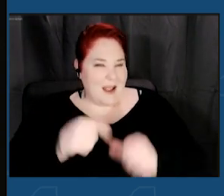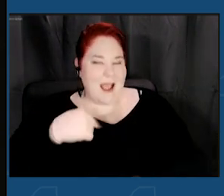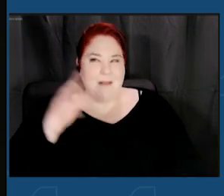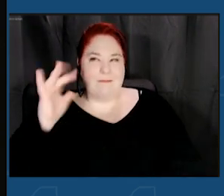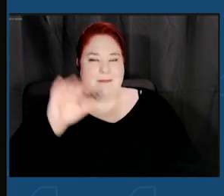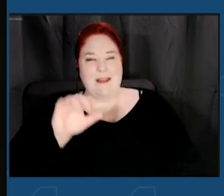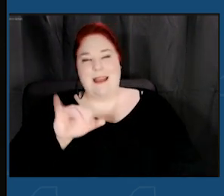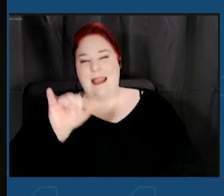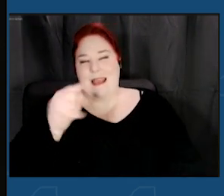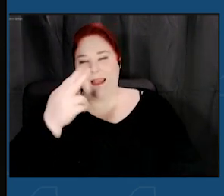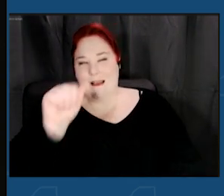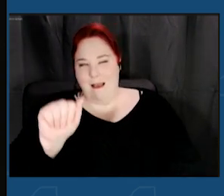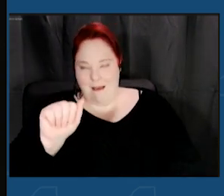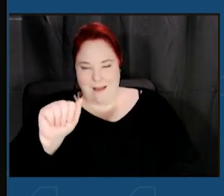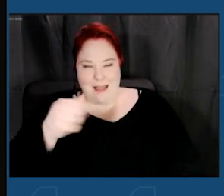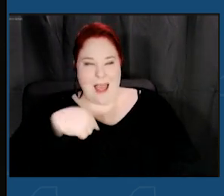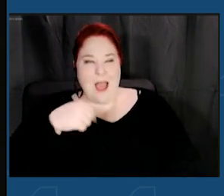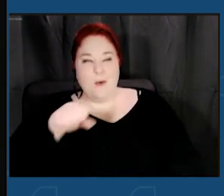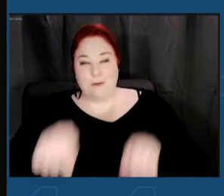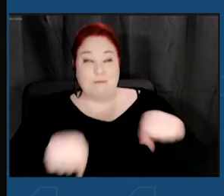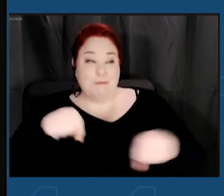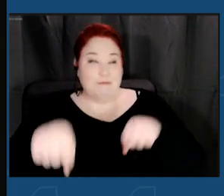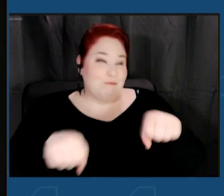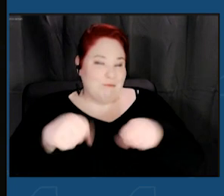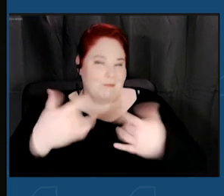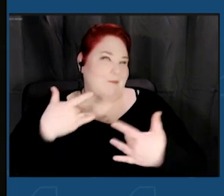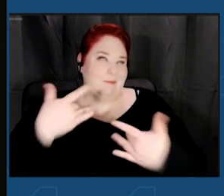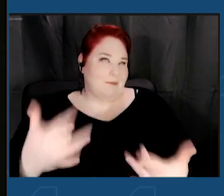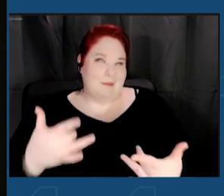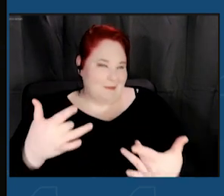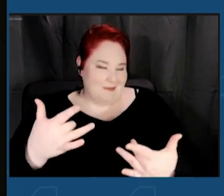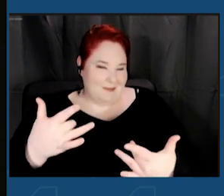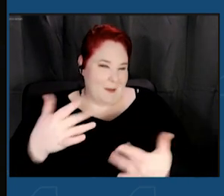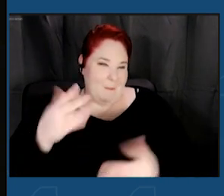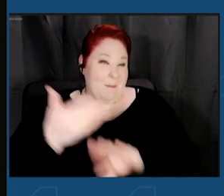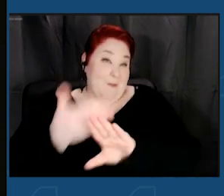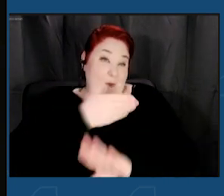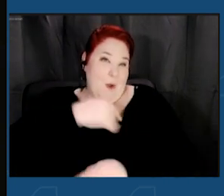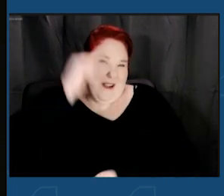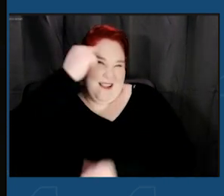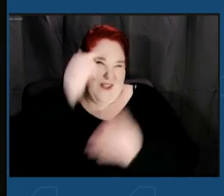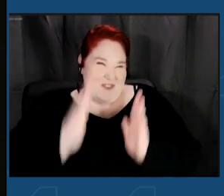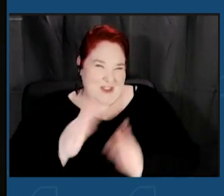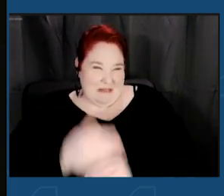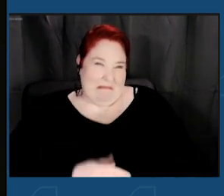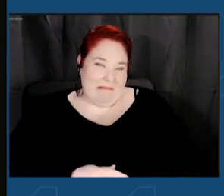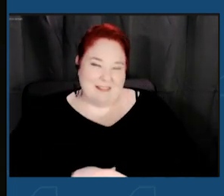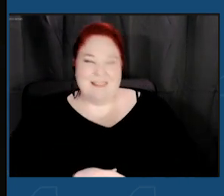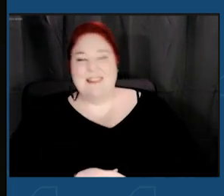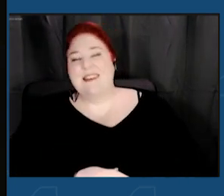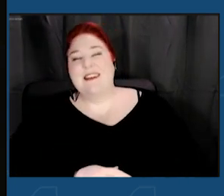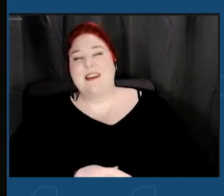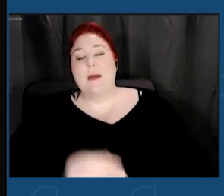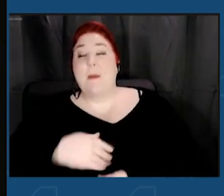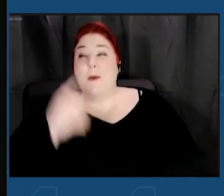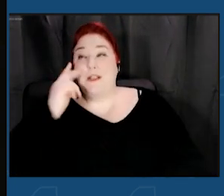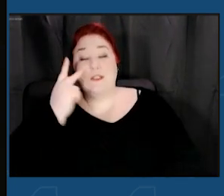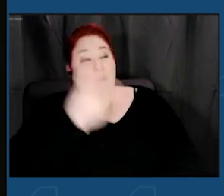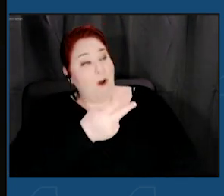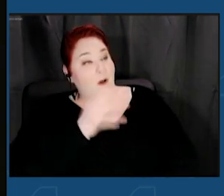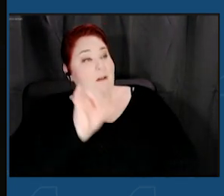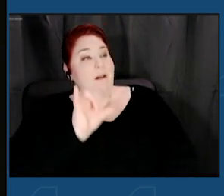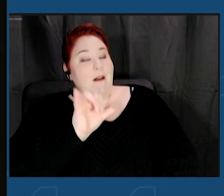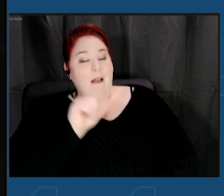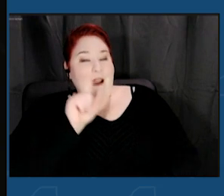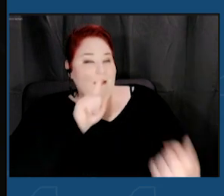bike. That's what I do before I was a governor. And we happened to see him. He came by and stopped by and said hello.